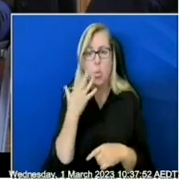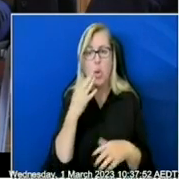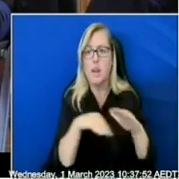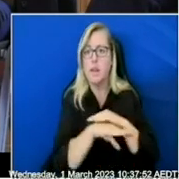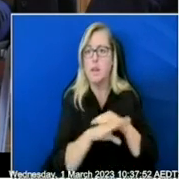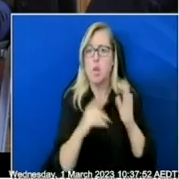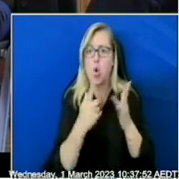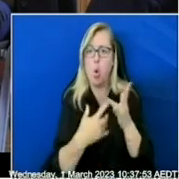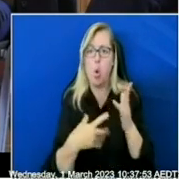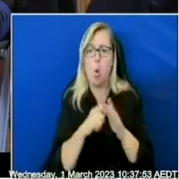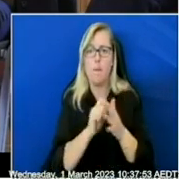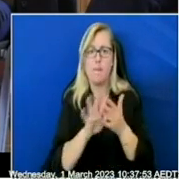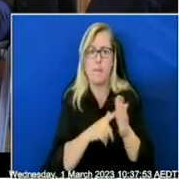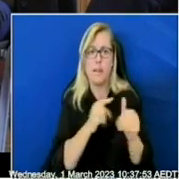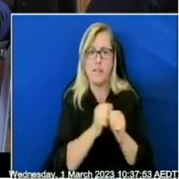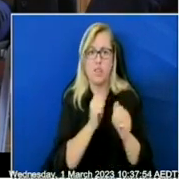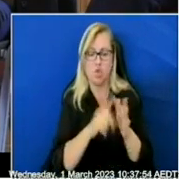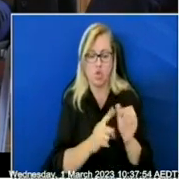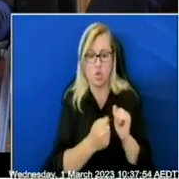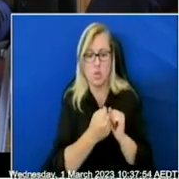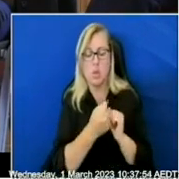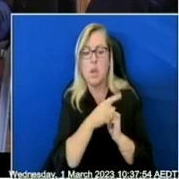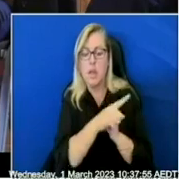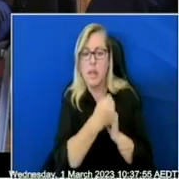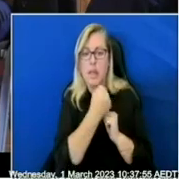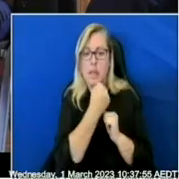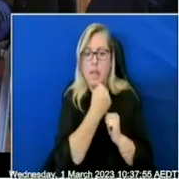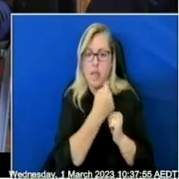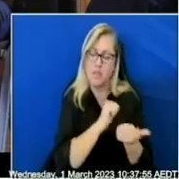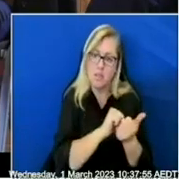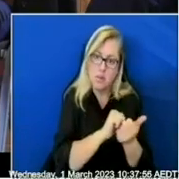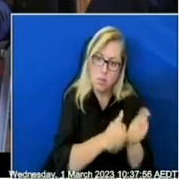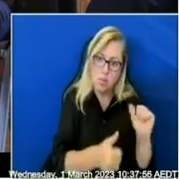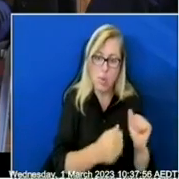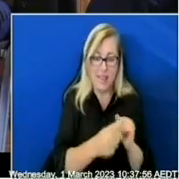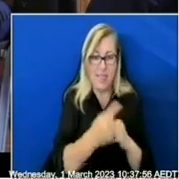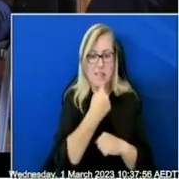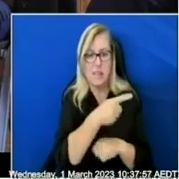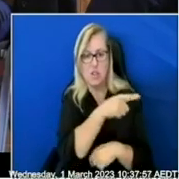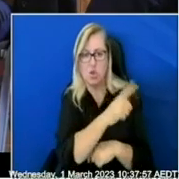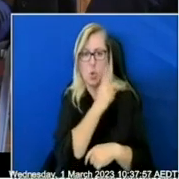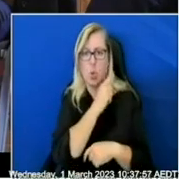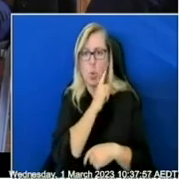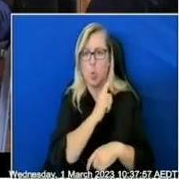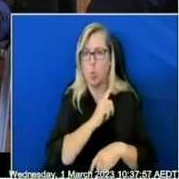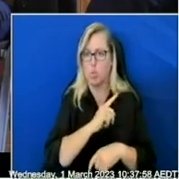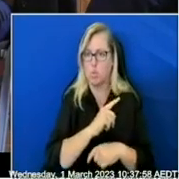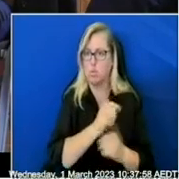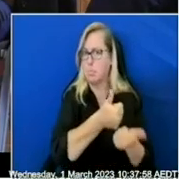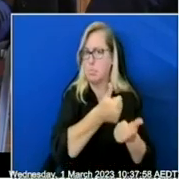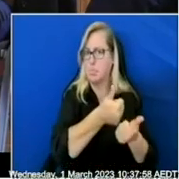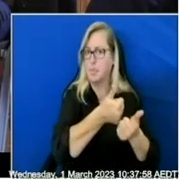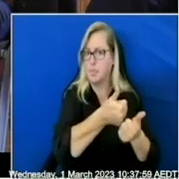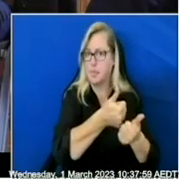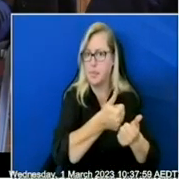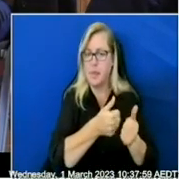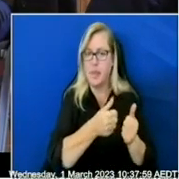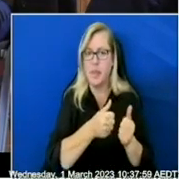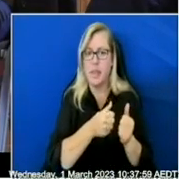and they tried to have a normal life, but they were still, they had to work and they were paid wages. And but